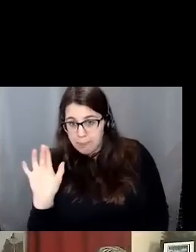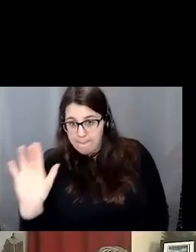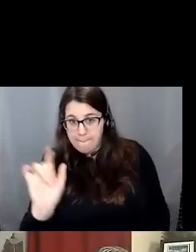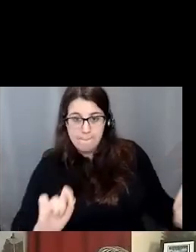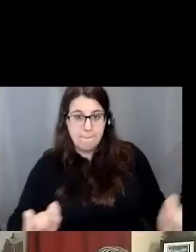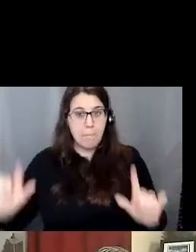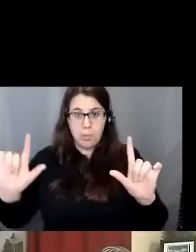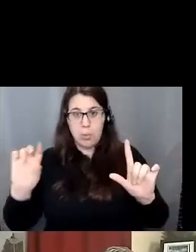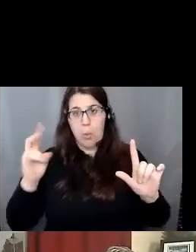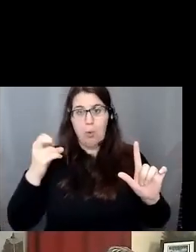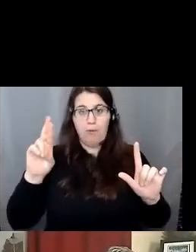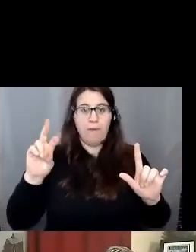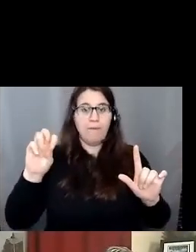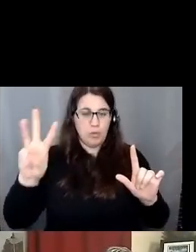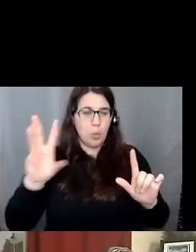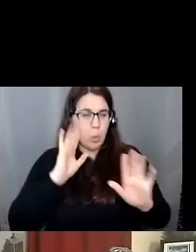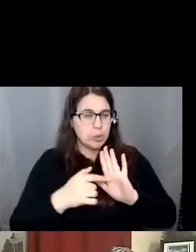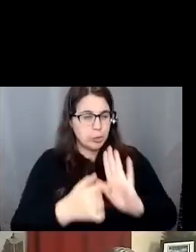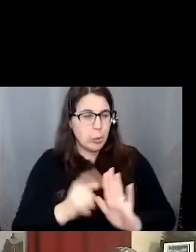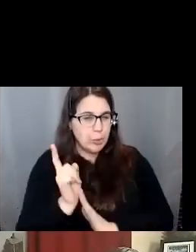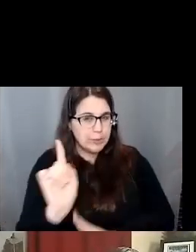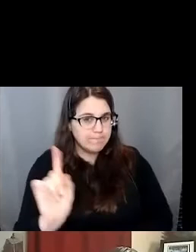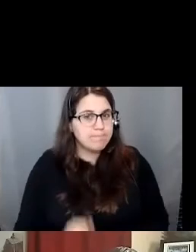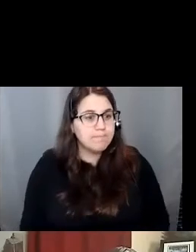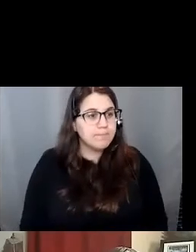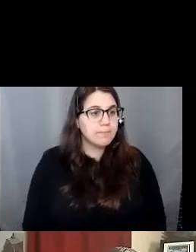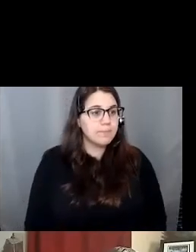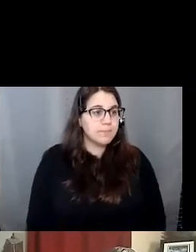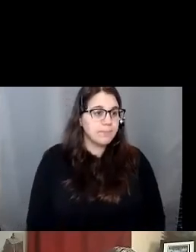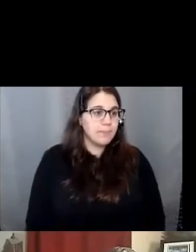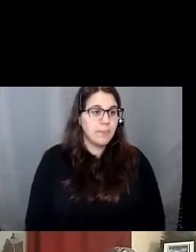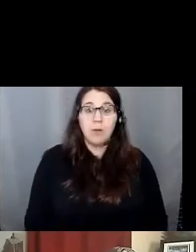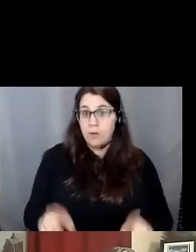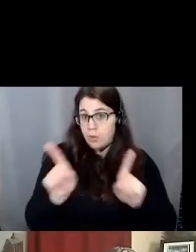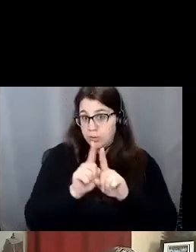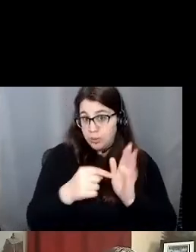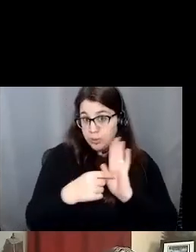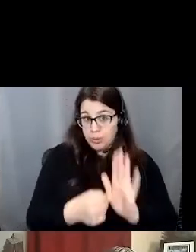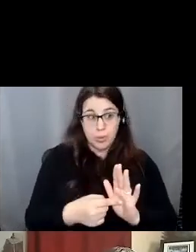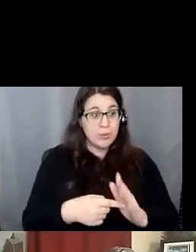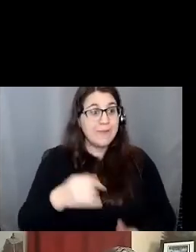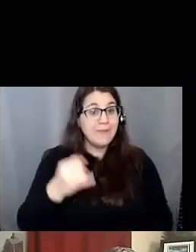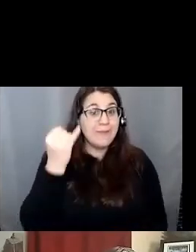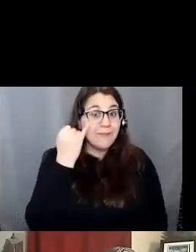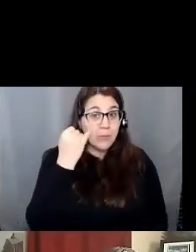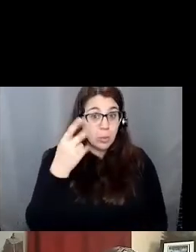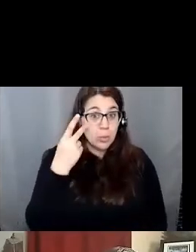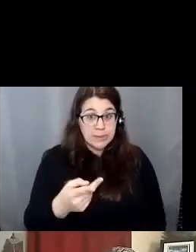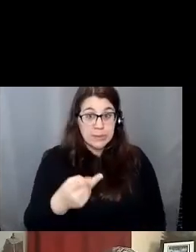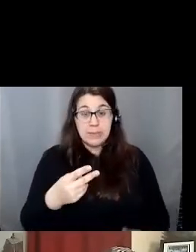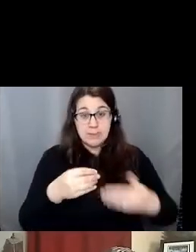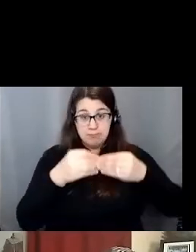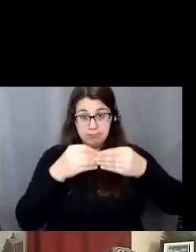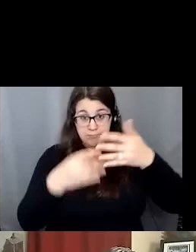page, which we'll get to in just a second. But I also wanted to show you that if you get into this screen and you have what